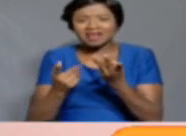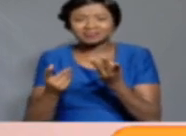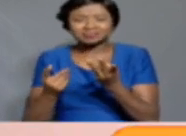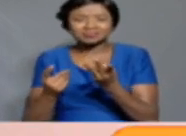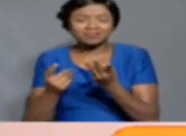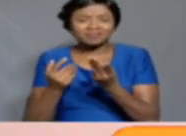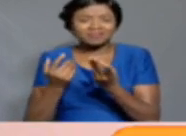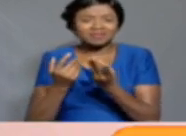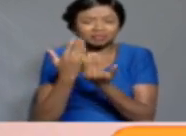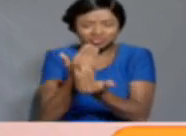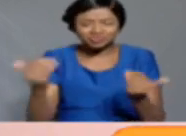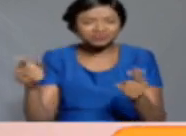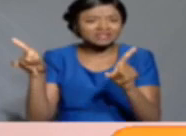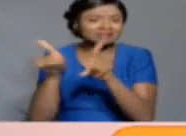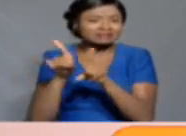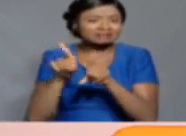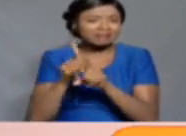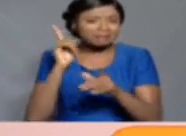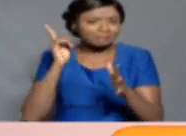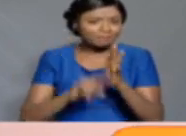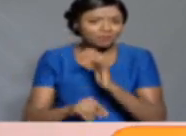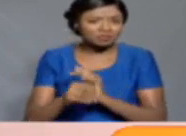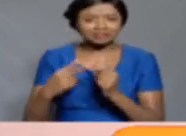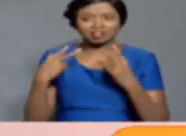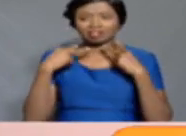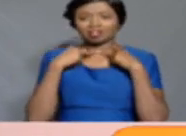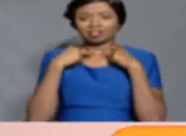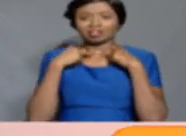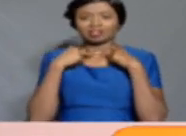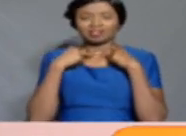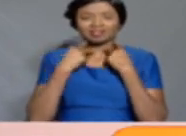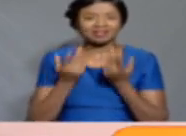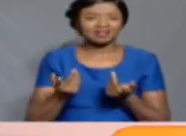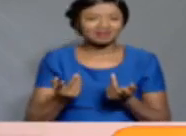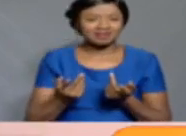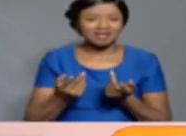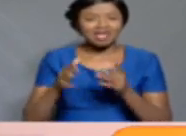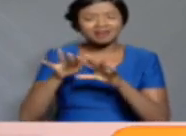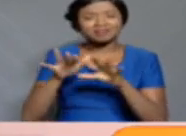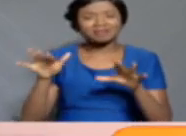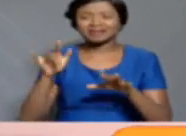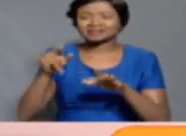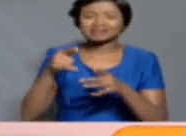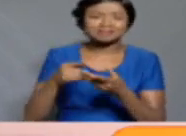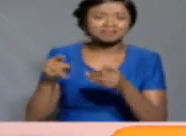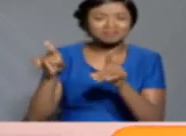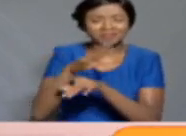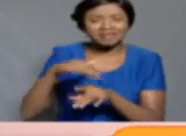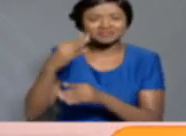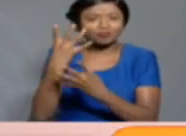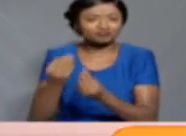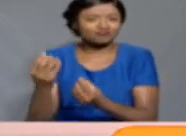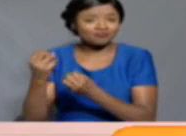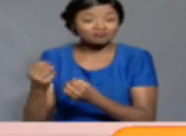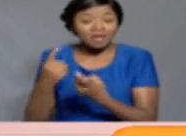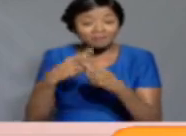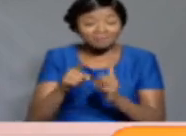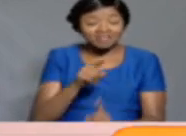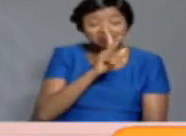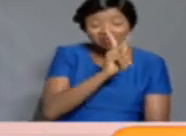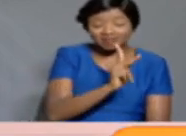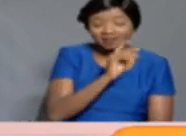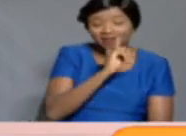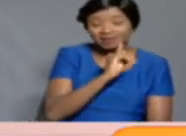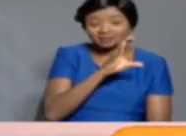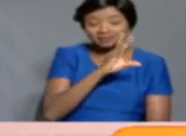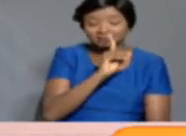has become the nation. Here's another interesting thing she says about the CBC that are contradictory, that KICD claims to be